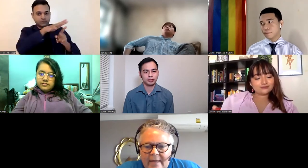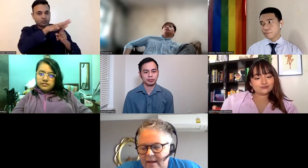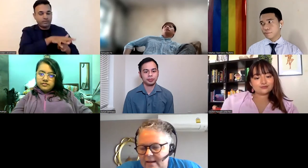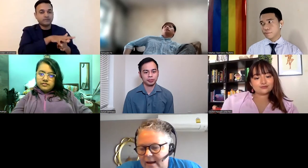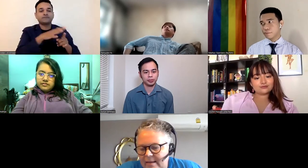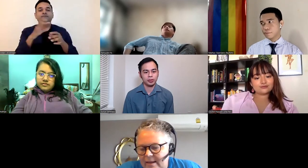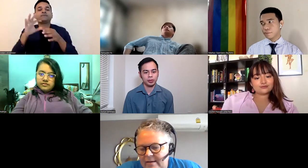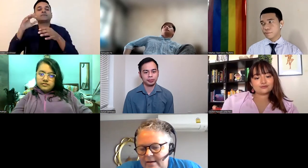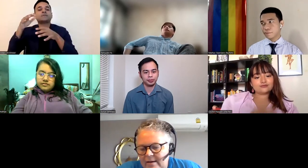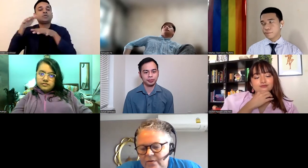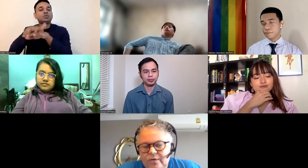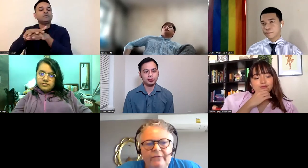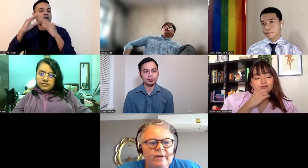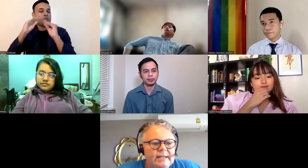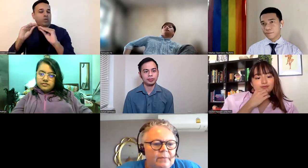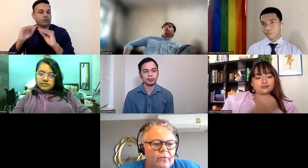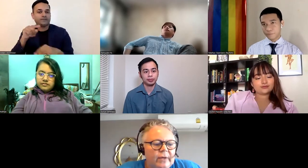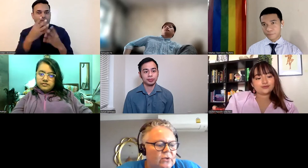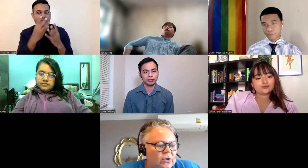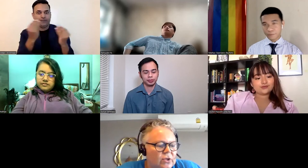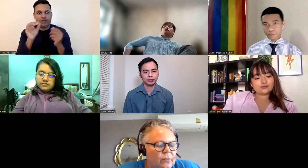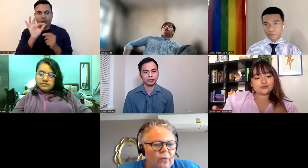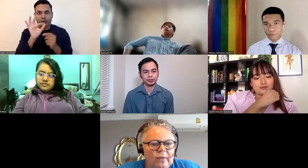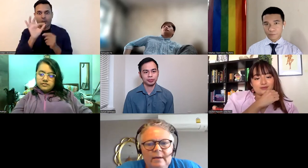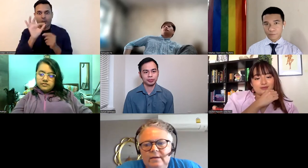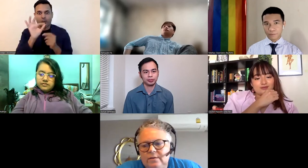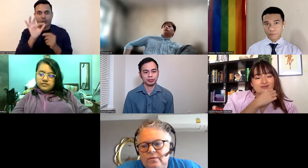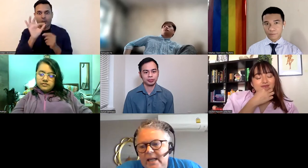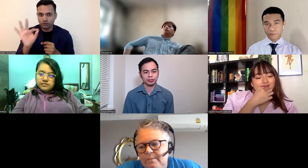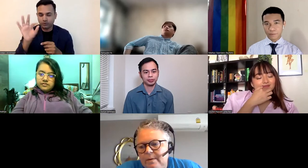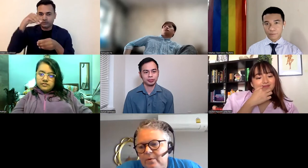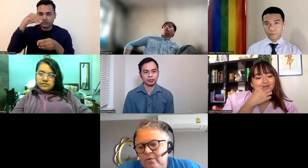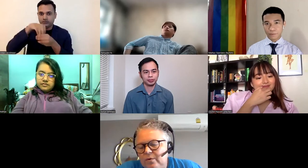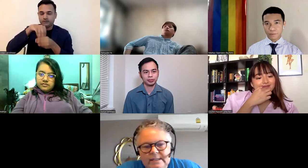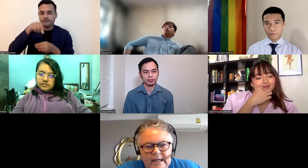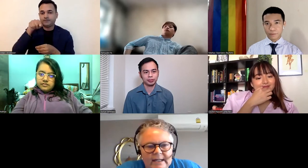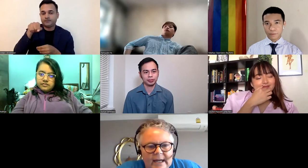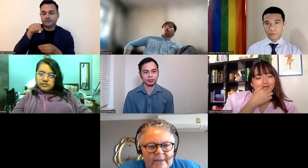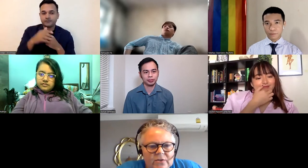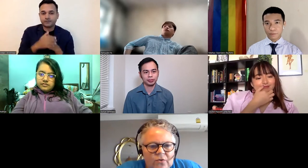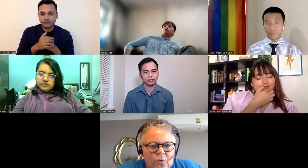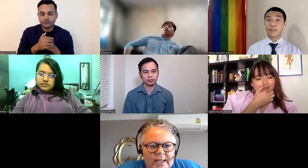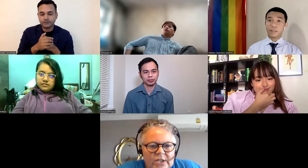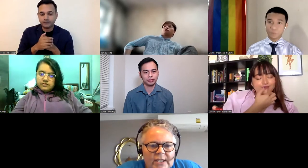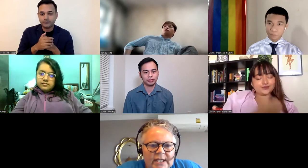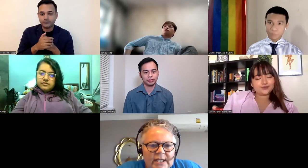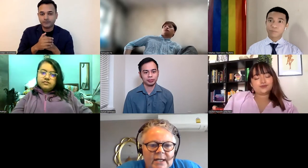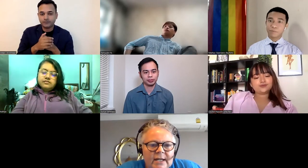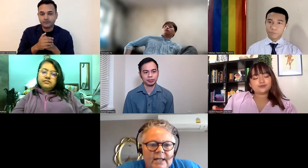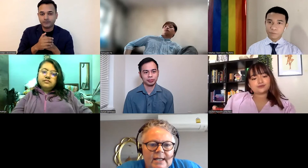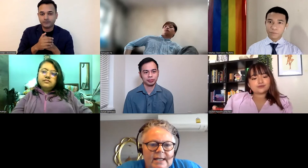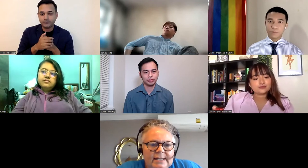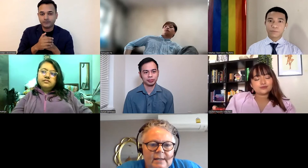And I think Surya, for example, you already touched upon training people on sign language. So the question